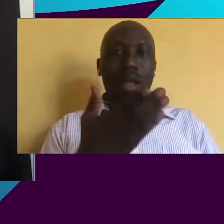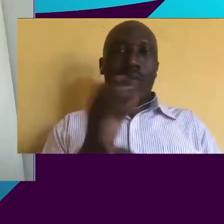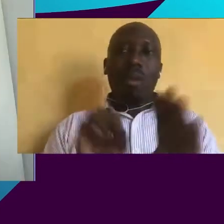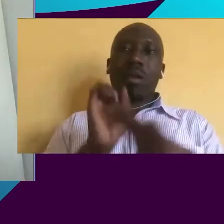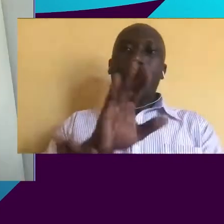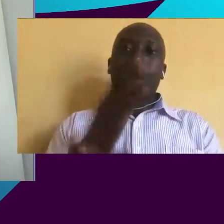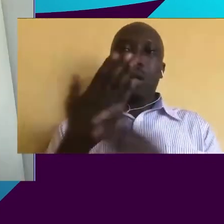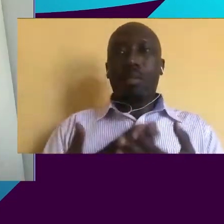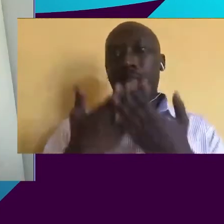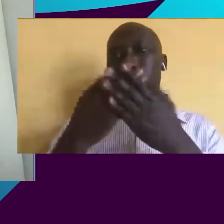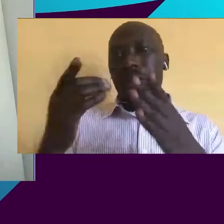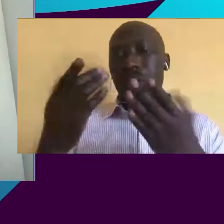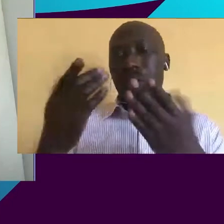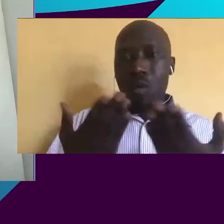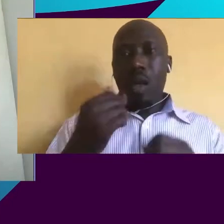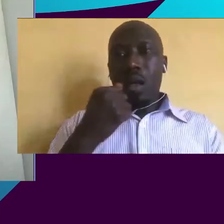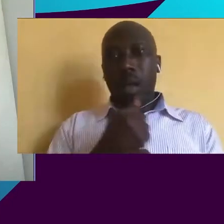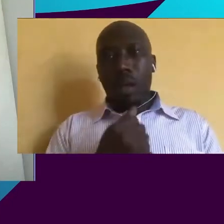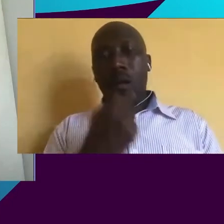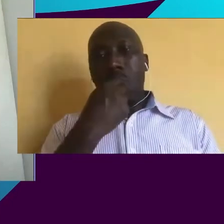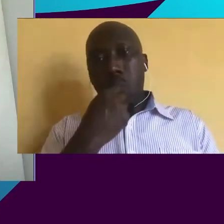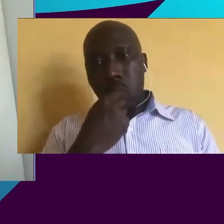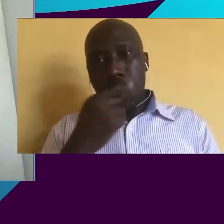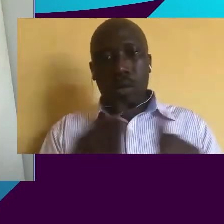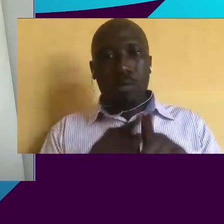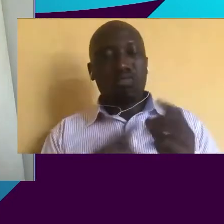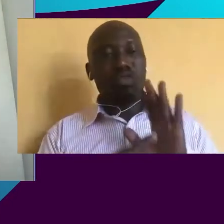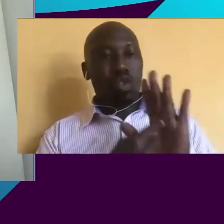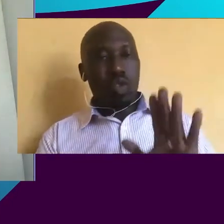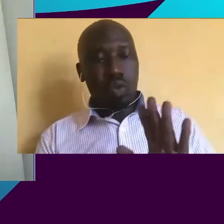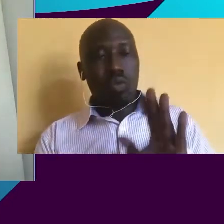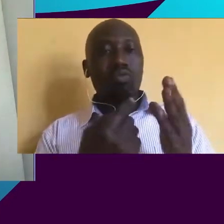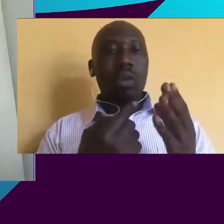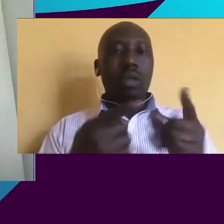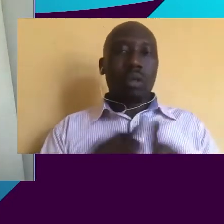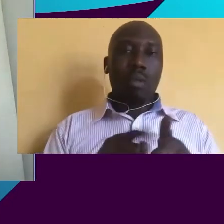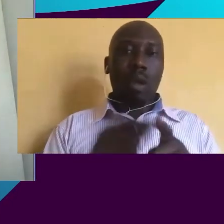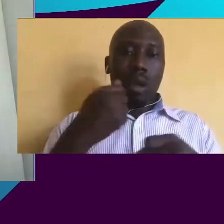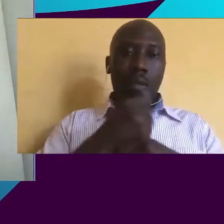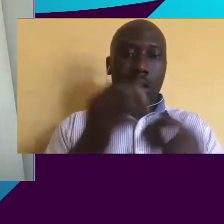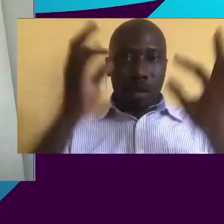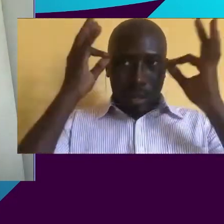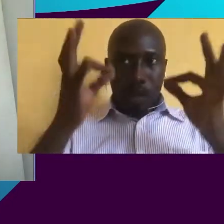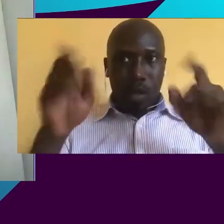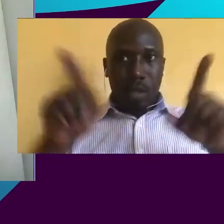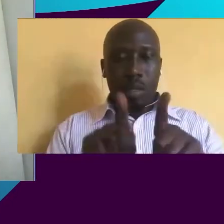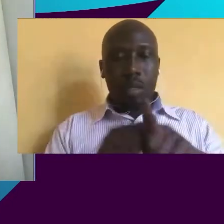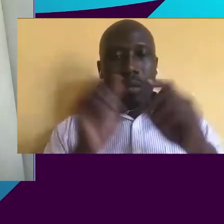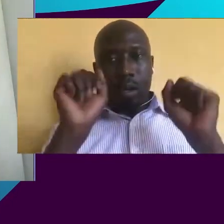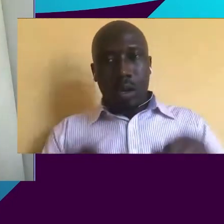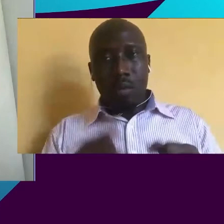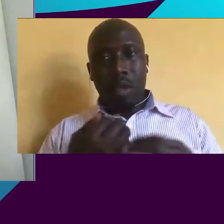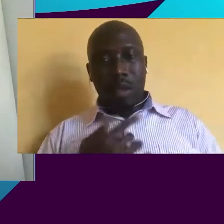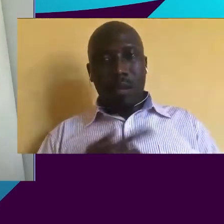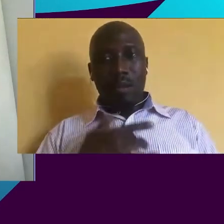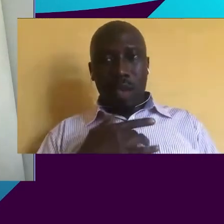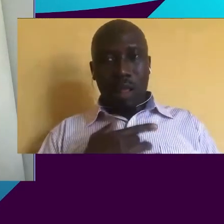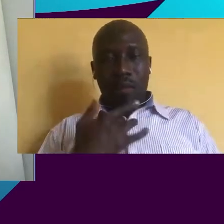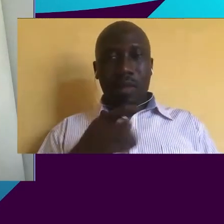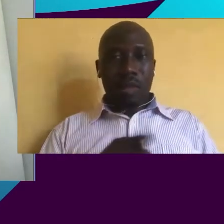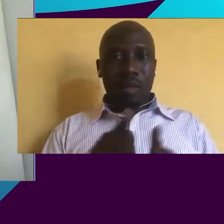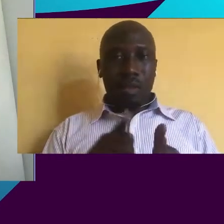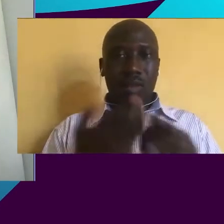were the referees and we'd play the clips and they had to make a decision. So they really got a feel about not just being a referee, but